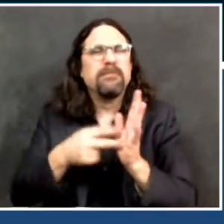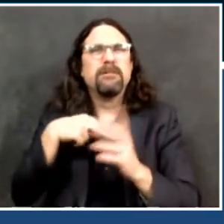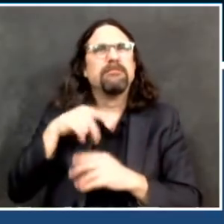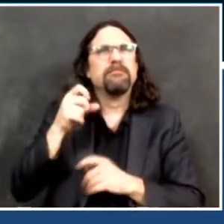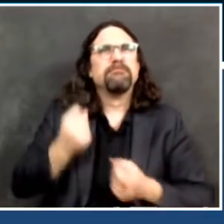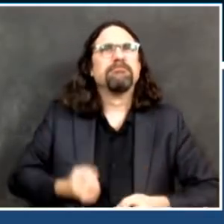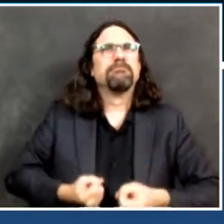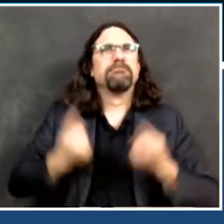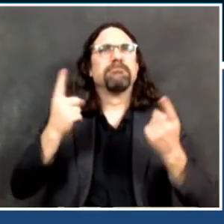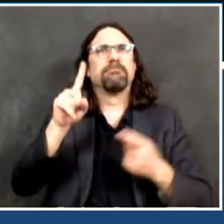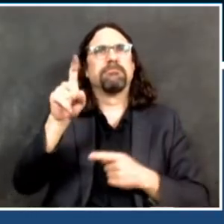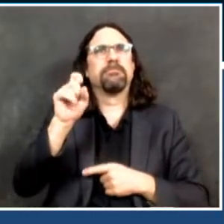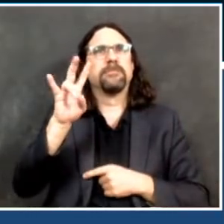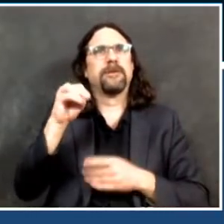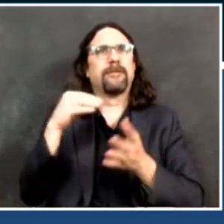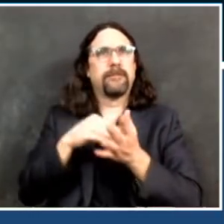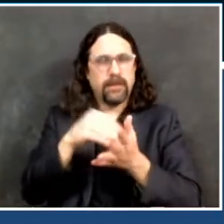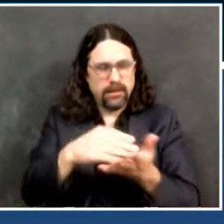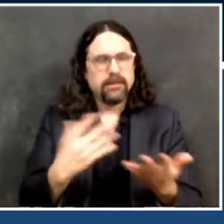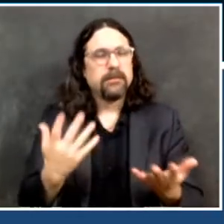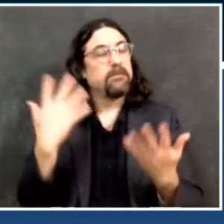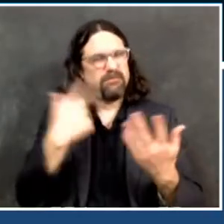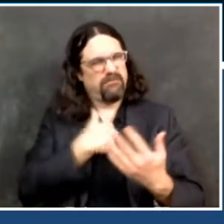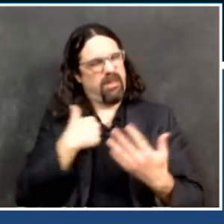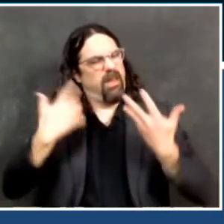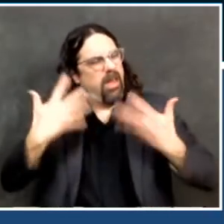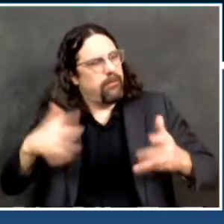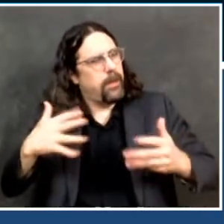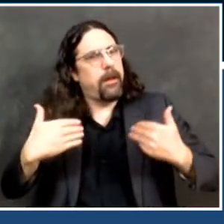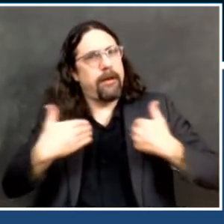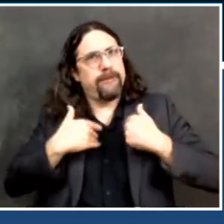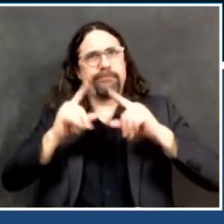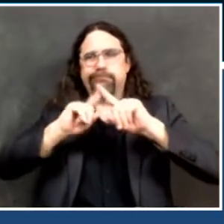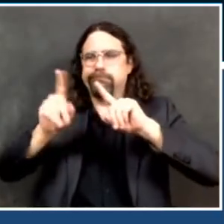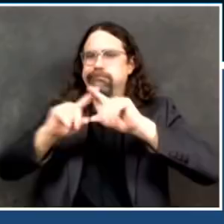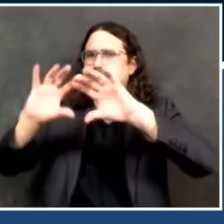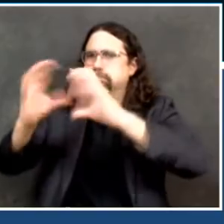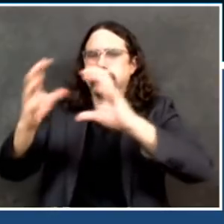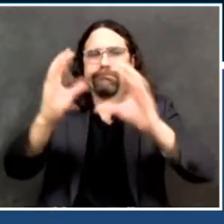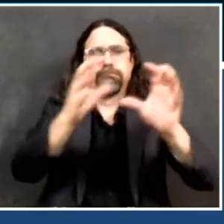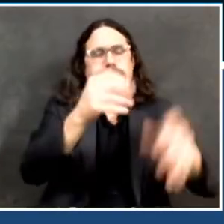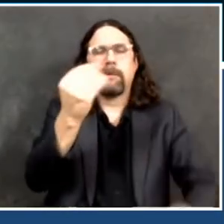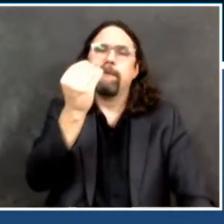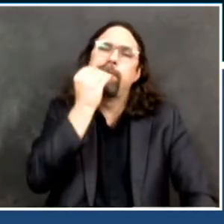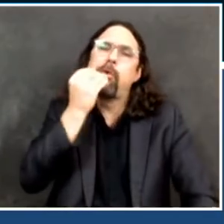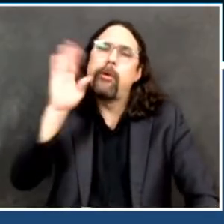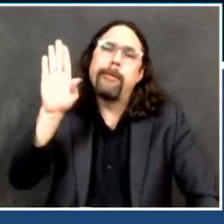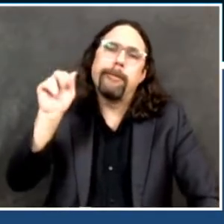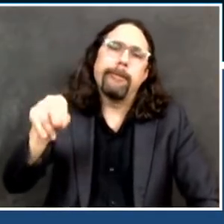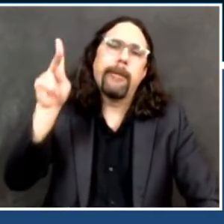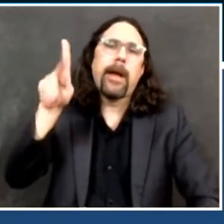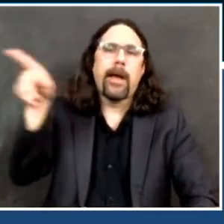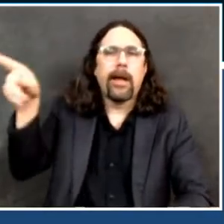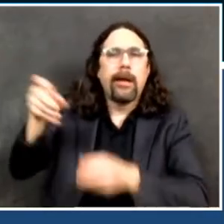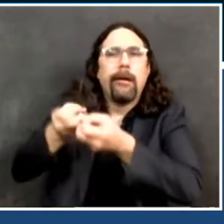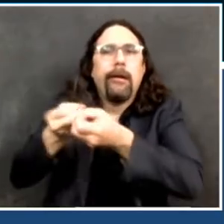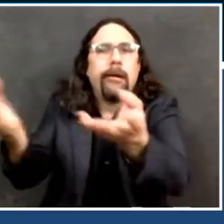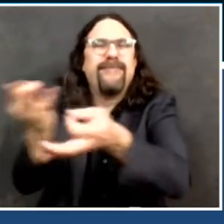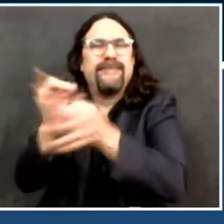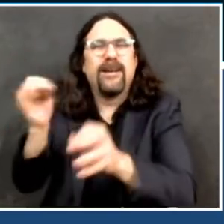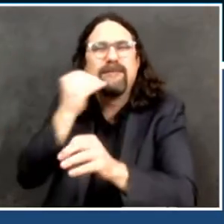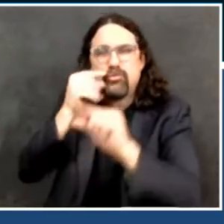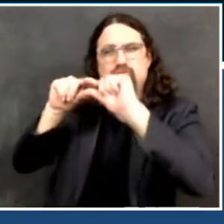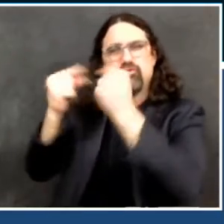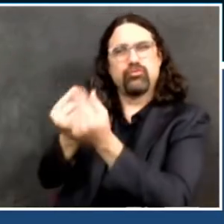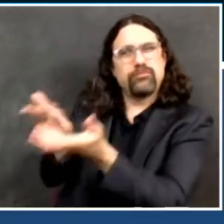have been doing work all over the city for years and years. Meals on Wheels, all the things that we know that are part of